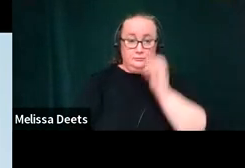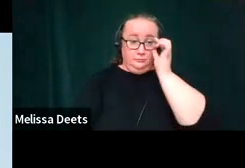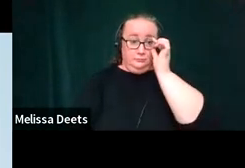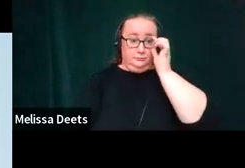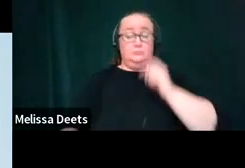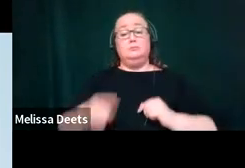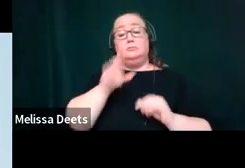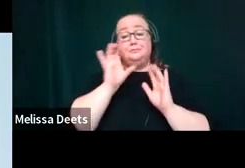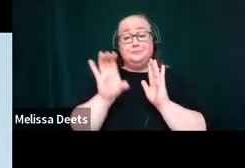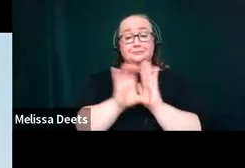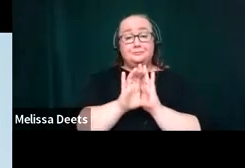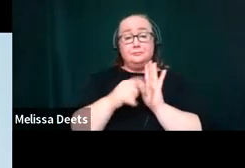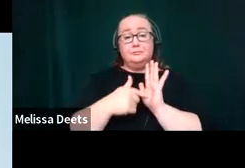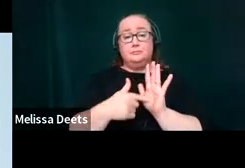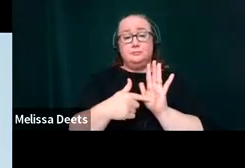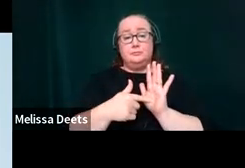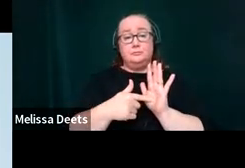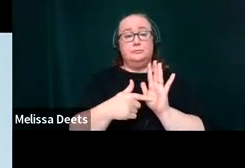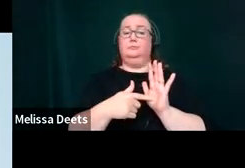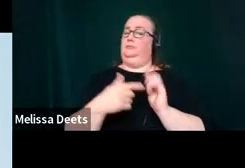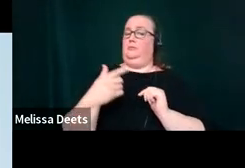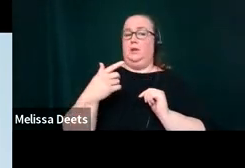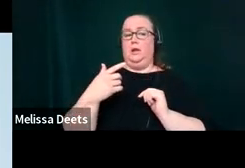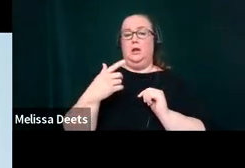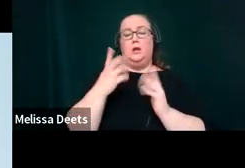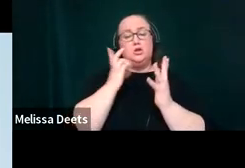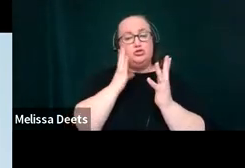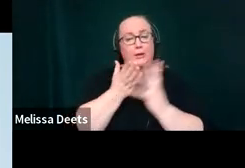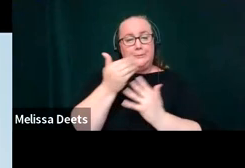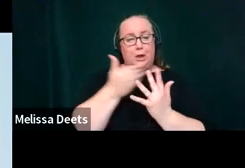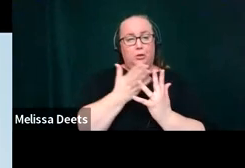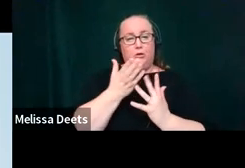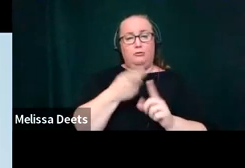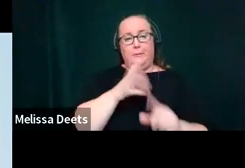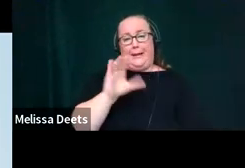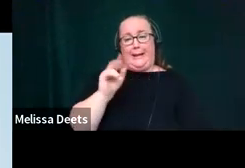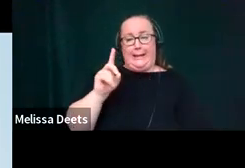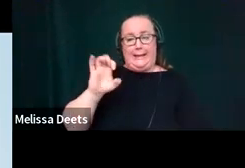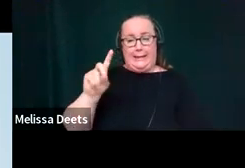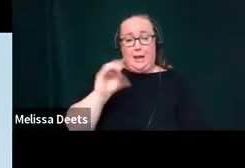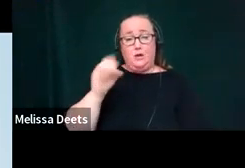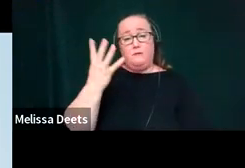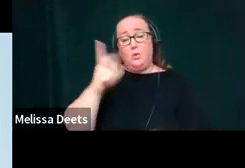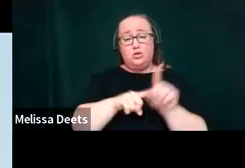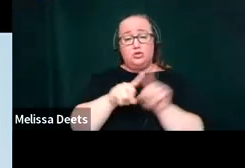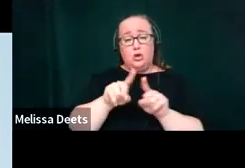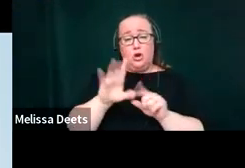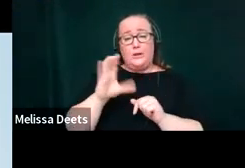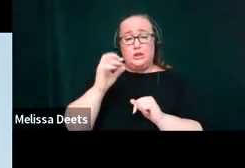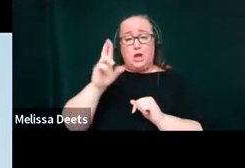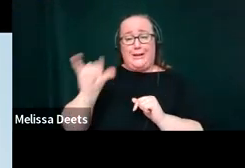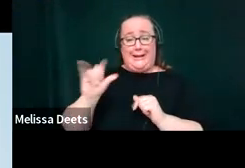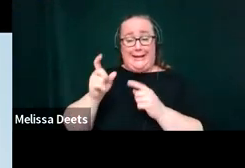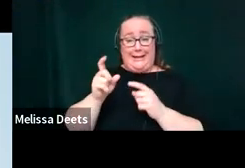This slide shows a platinum seal of transparency from Candid and 4-star charity navigator and a woman